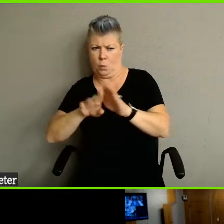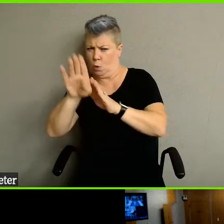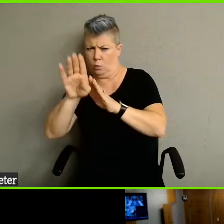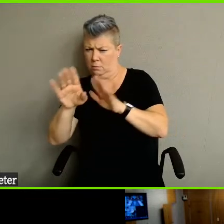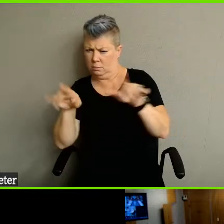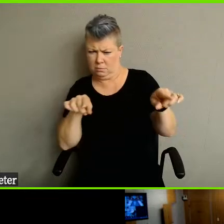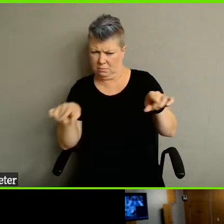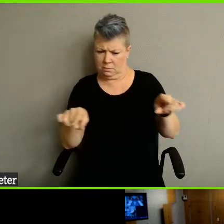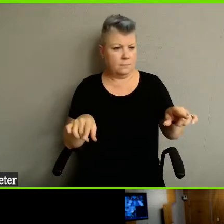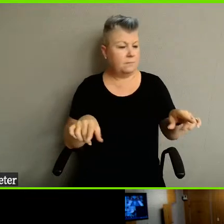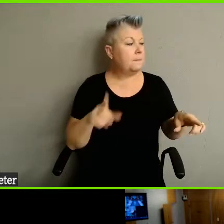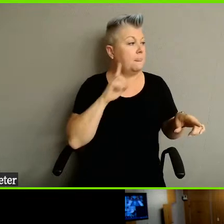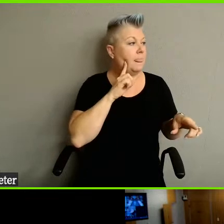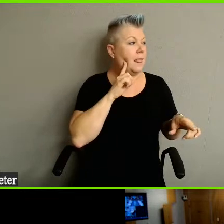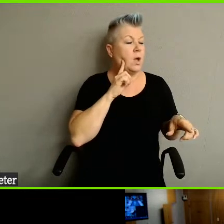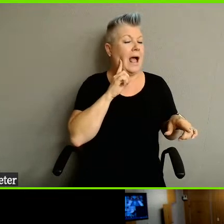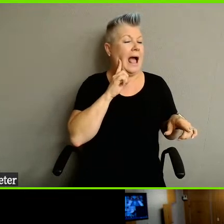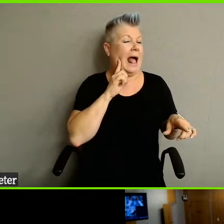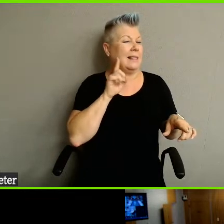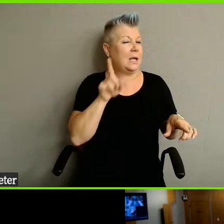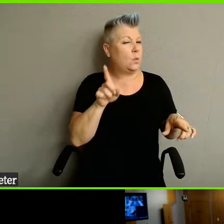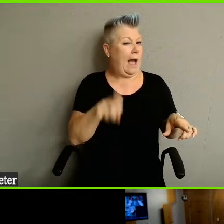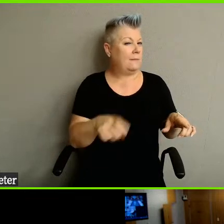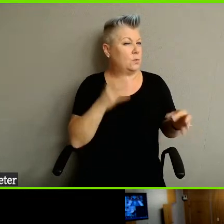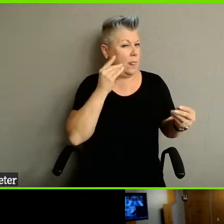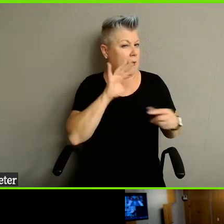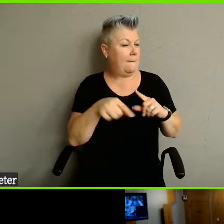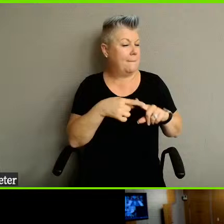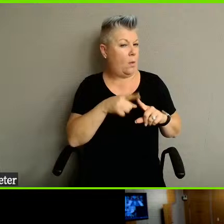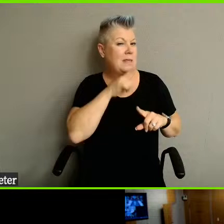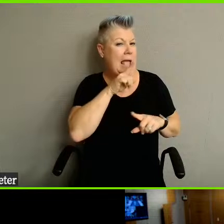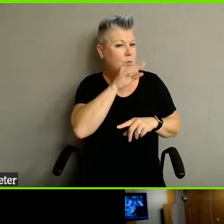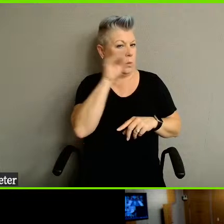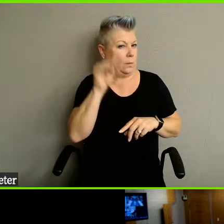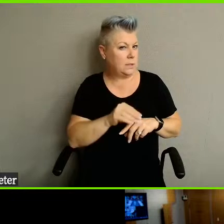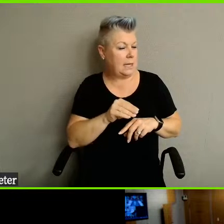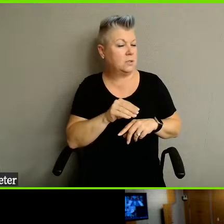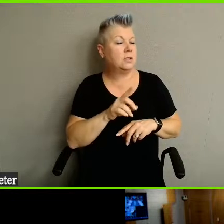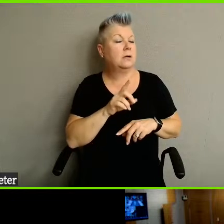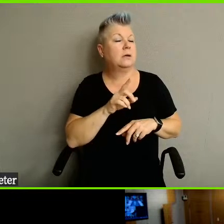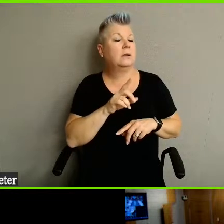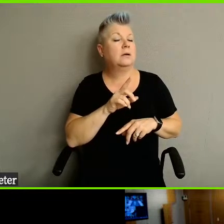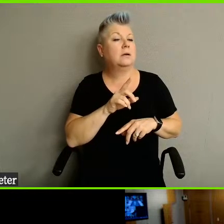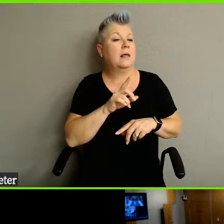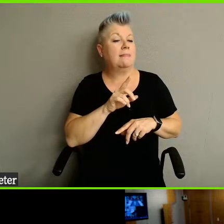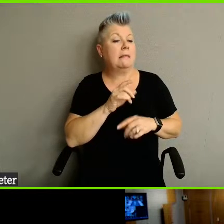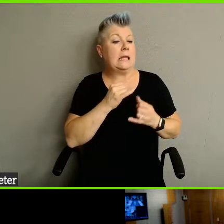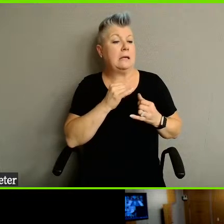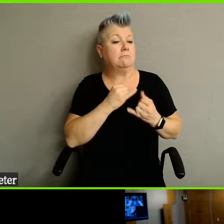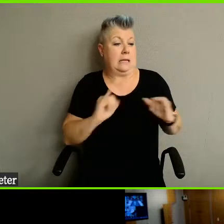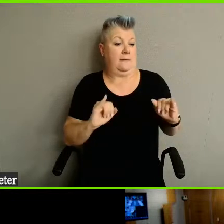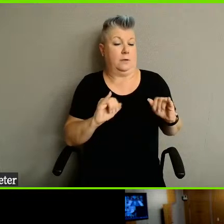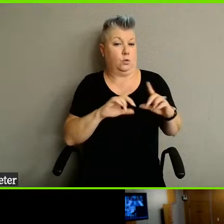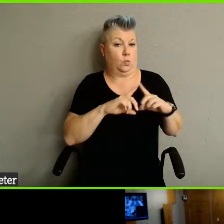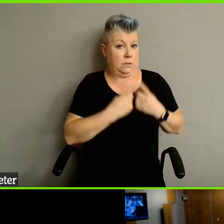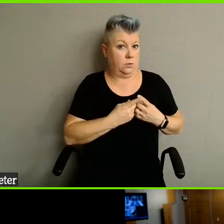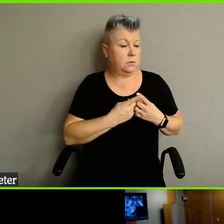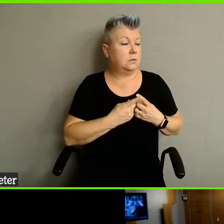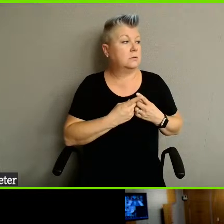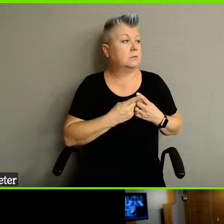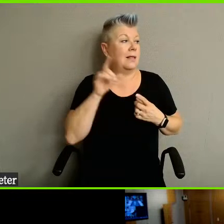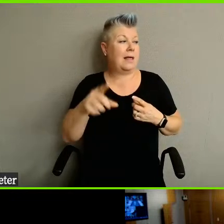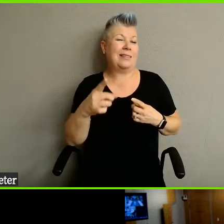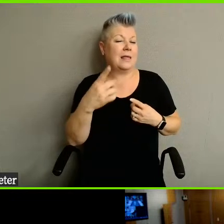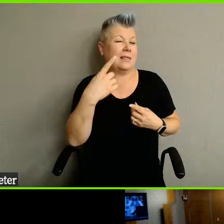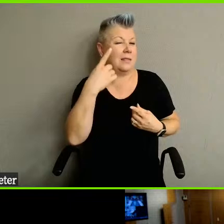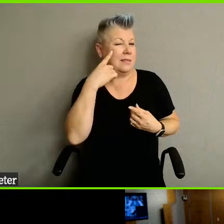actual percentages versus necessarily the color when you're looking at individual districts on the indicators. I think that tells you